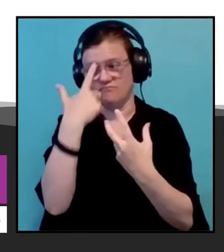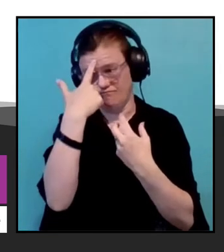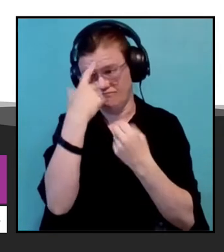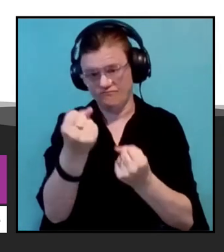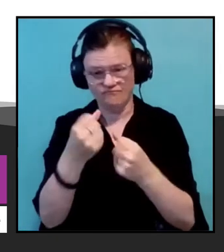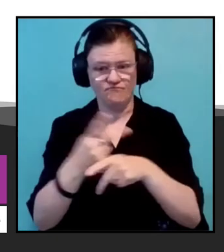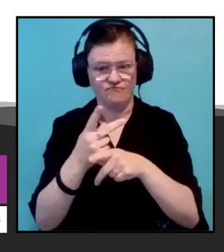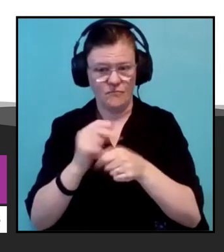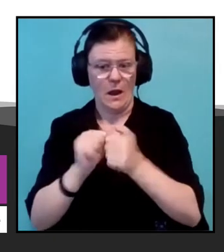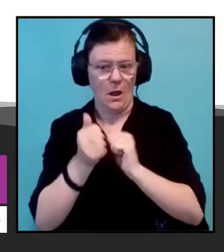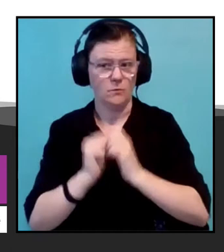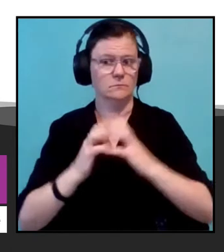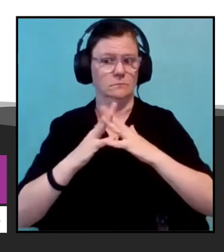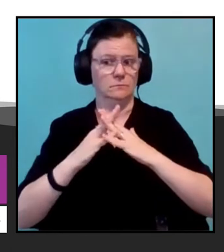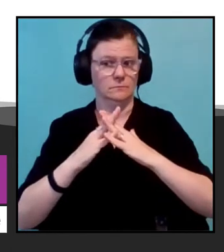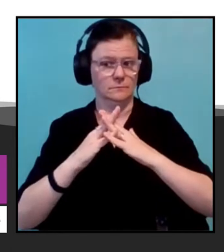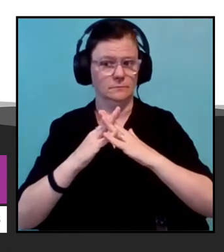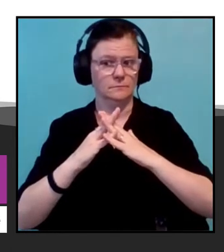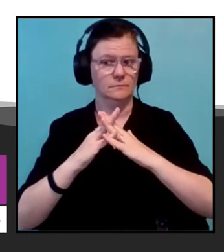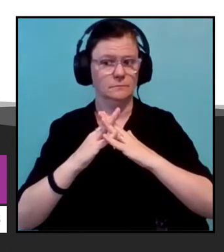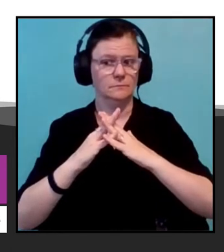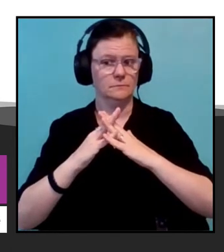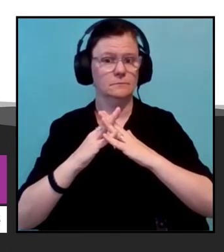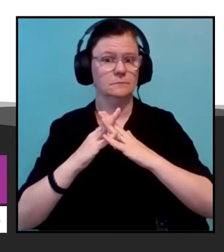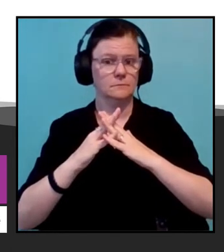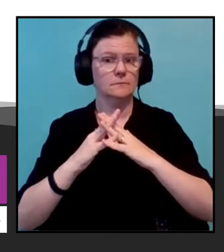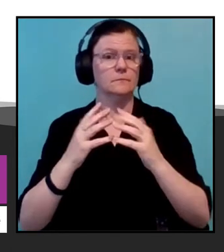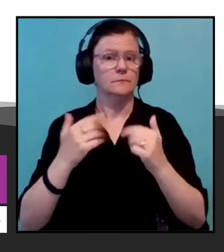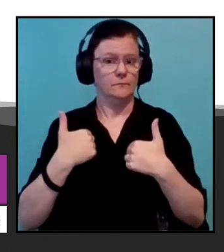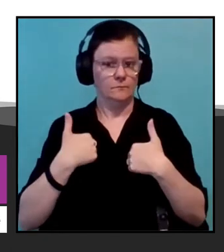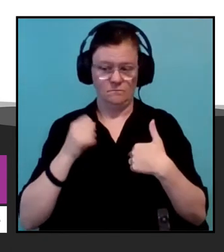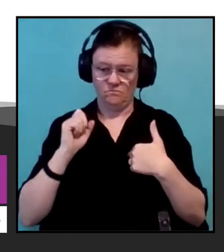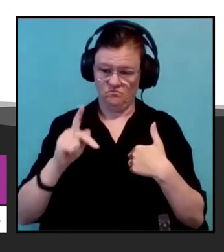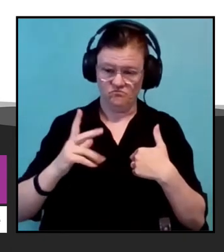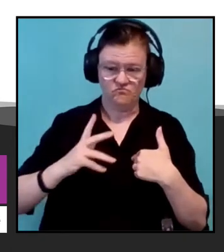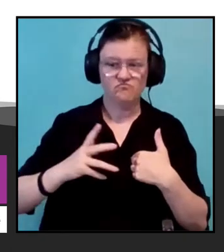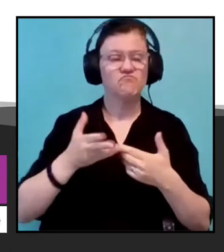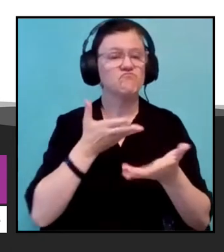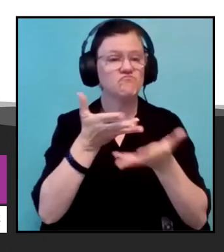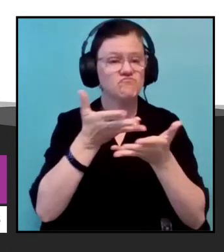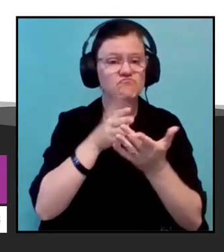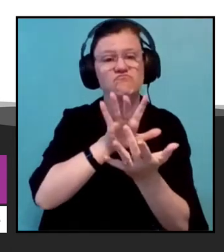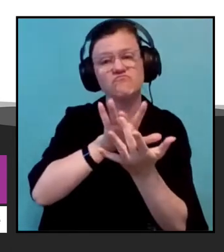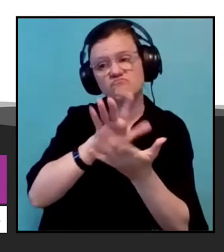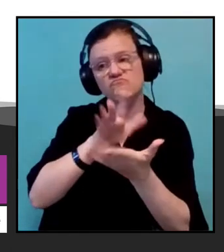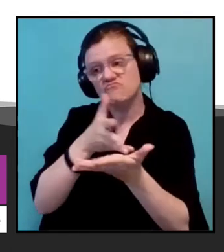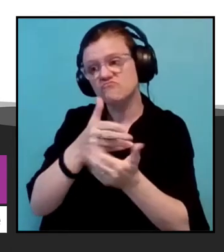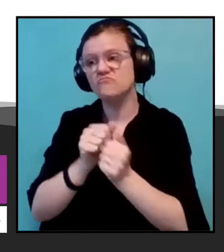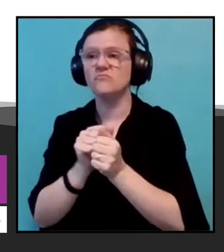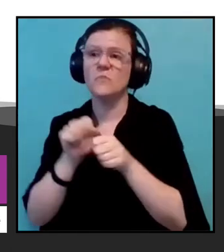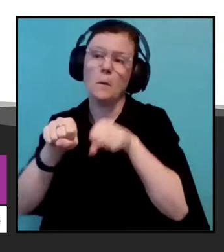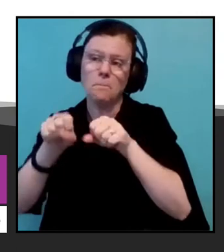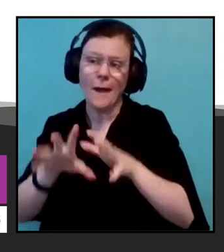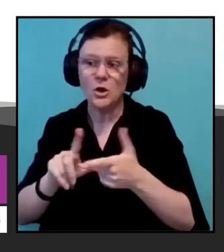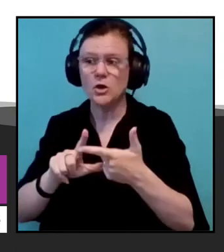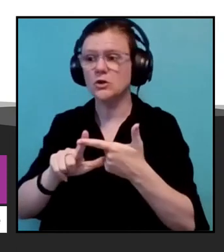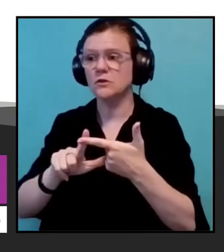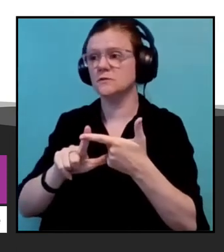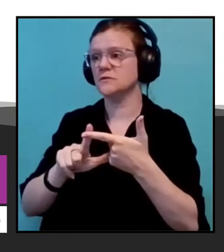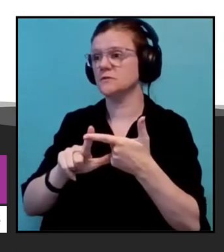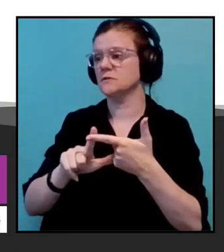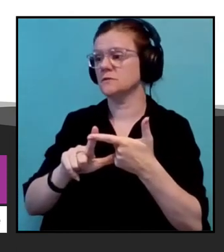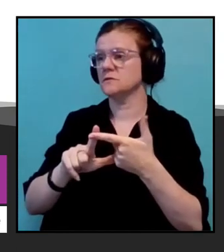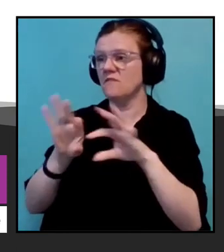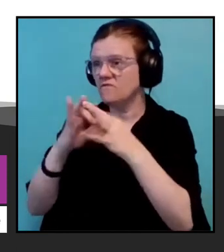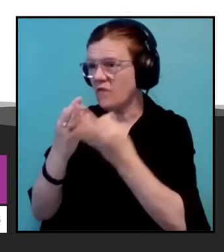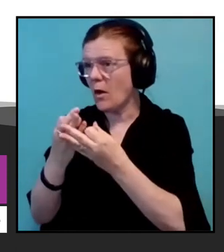activation. We made sure to, and particularly Shari and I, we were like going out, talking to people, bikers, our first photo, as well